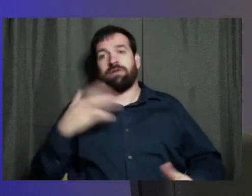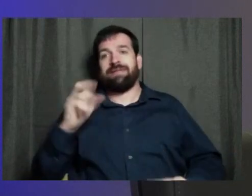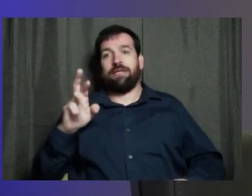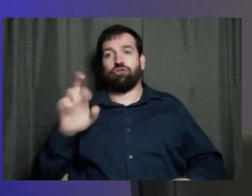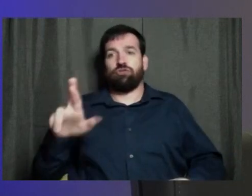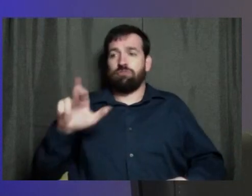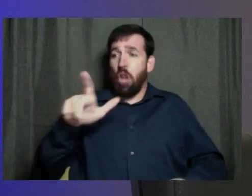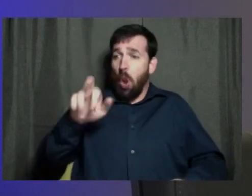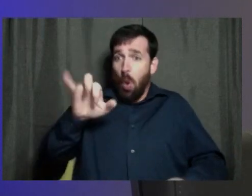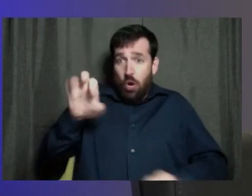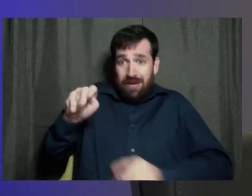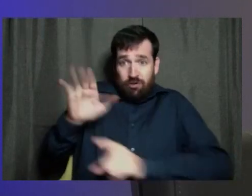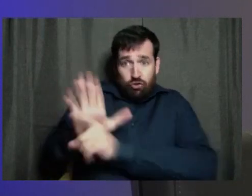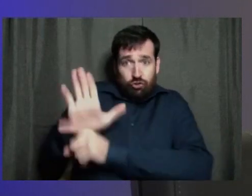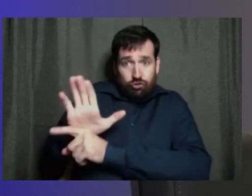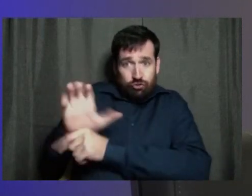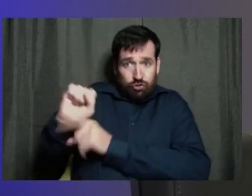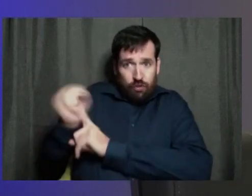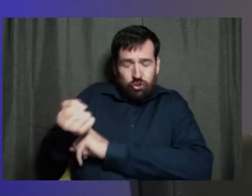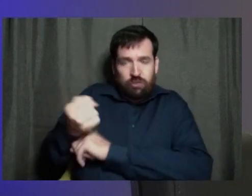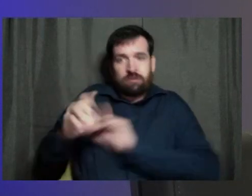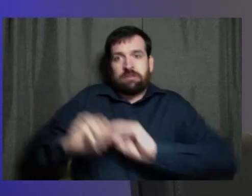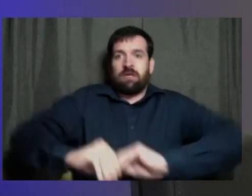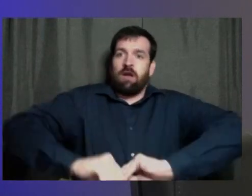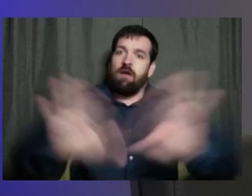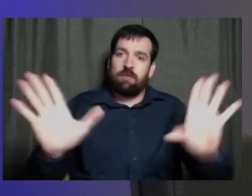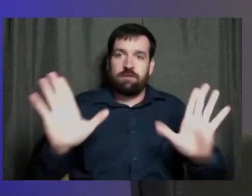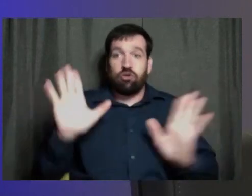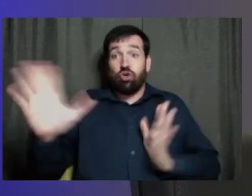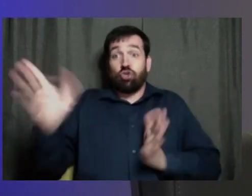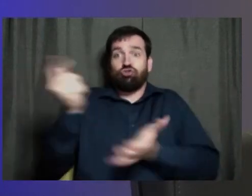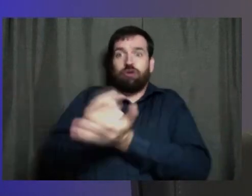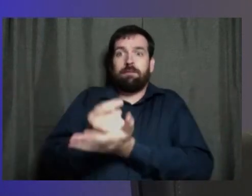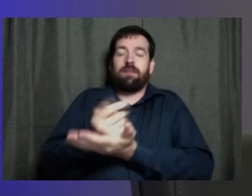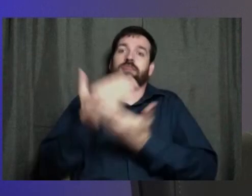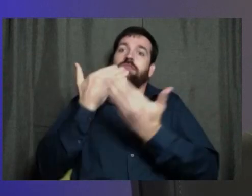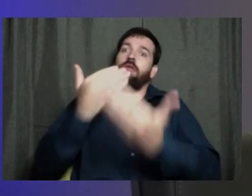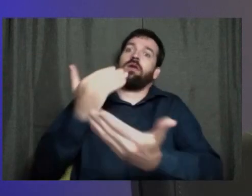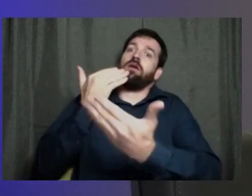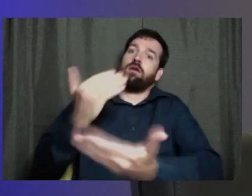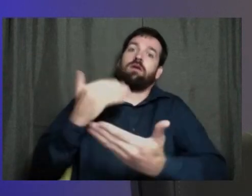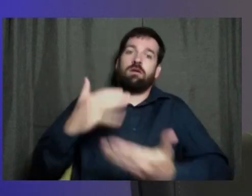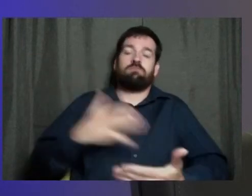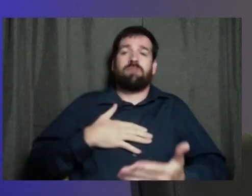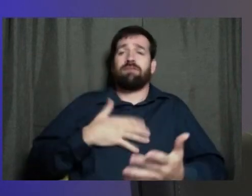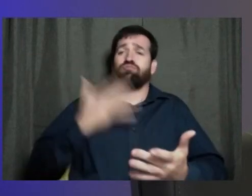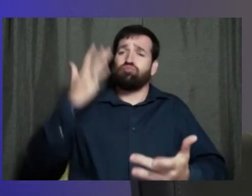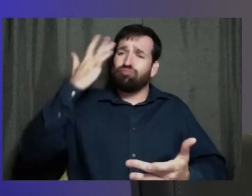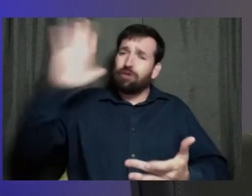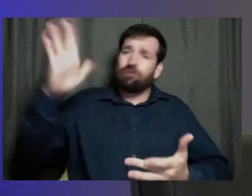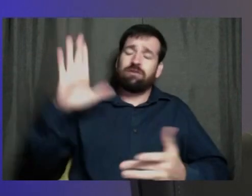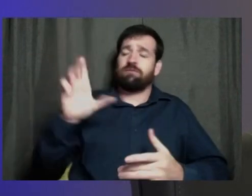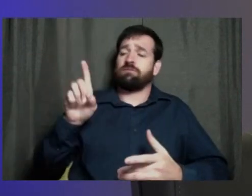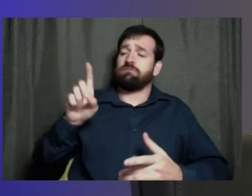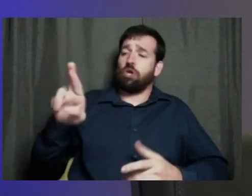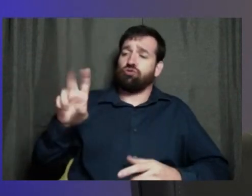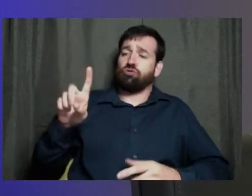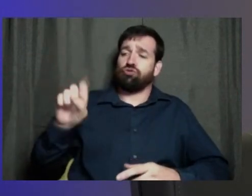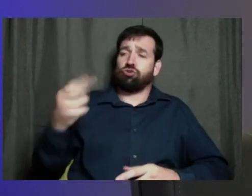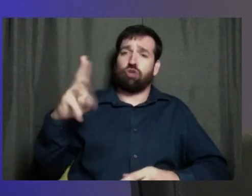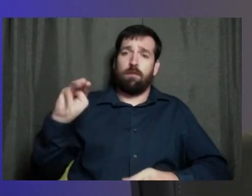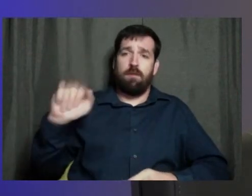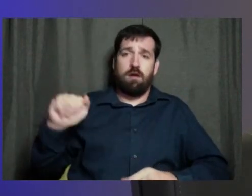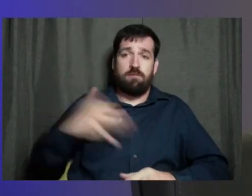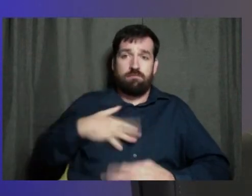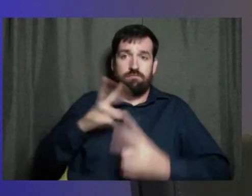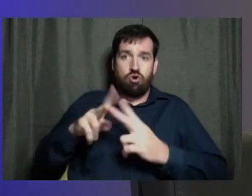apparent because the treatment that she received, thank goodness, thanks to my brilliant partner, Dr. Sharma, the care that we were